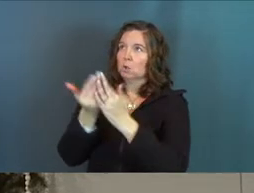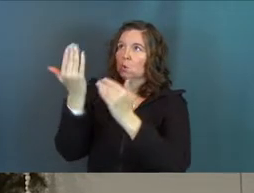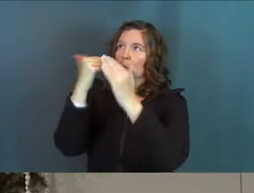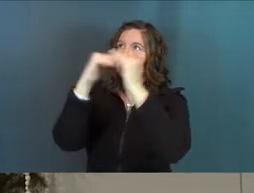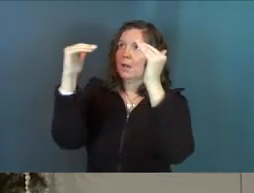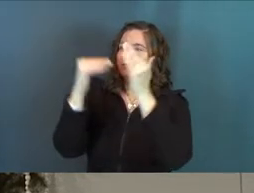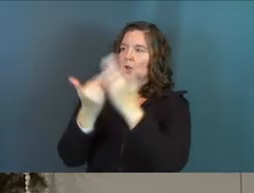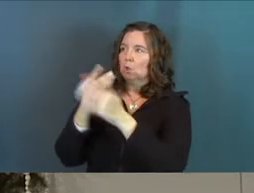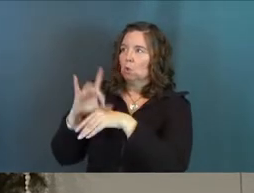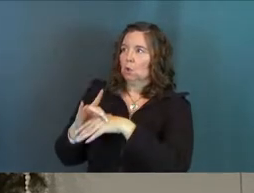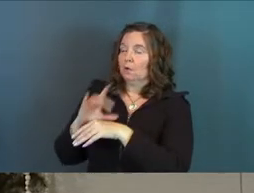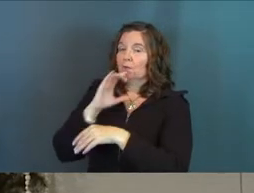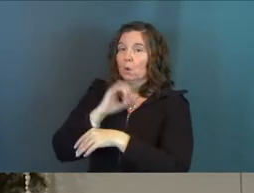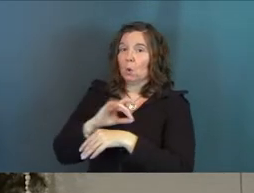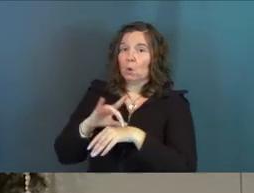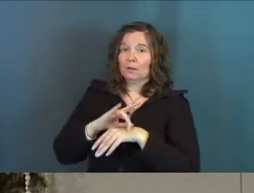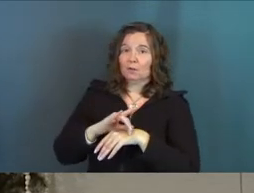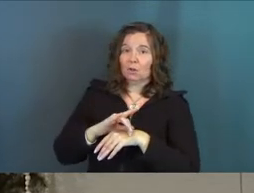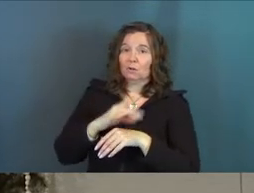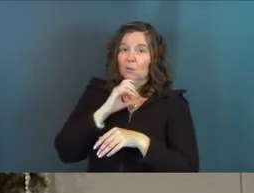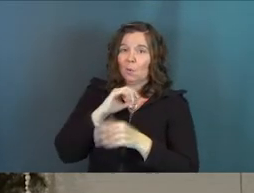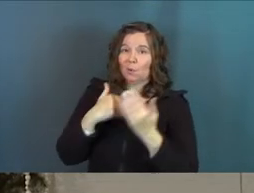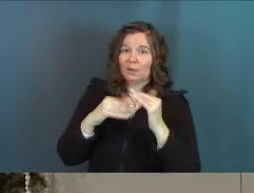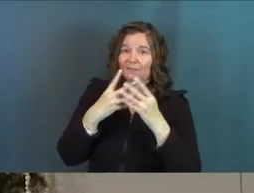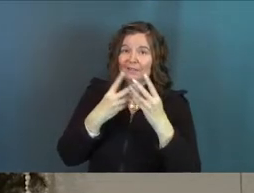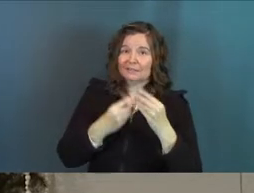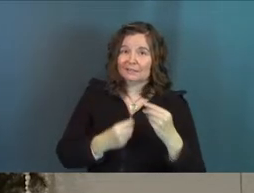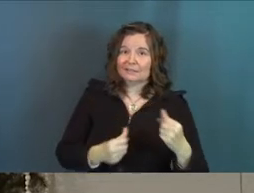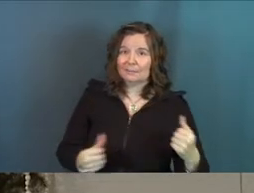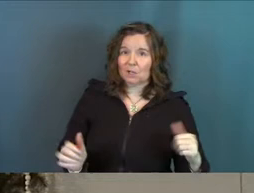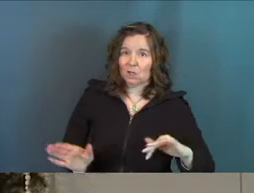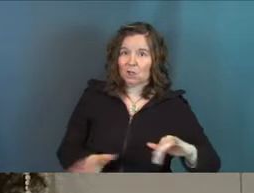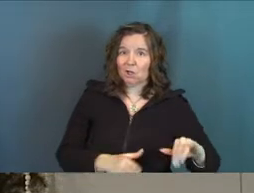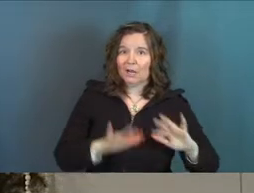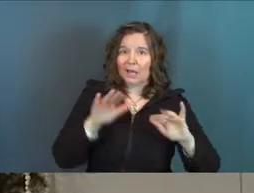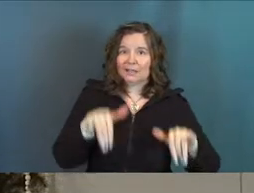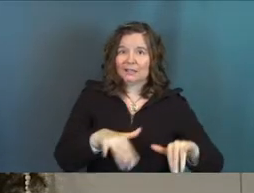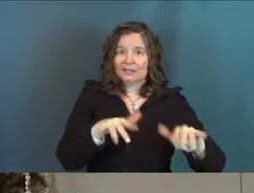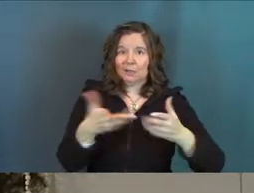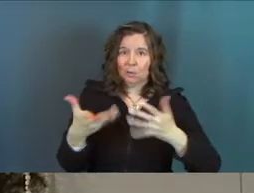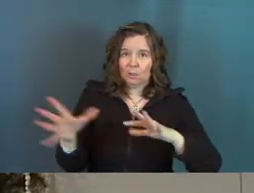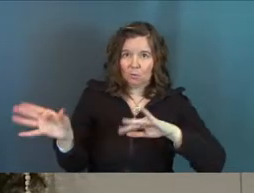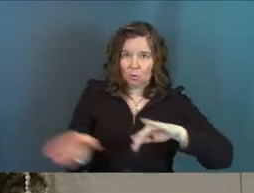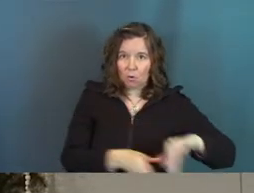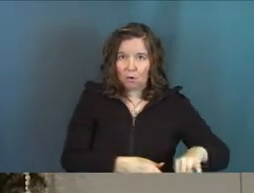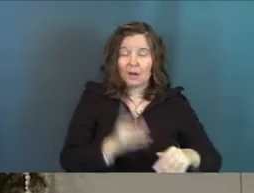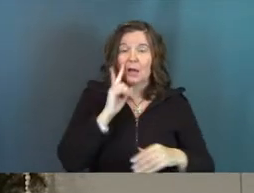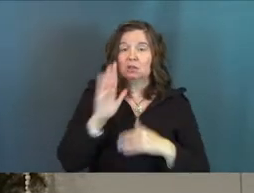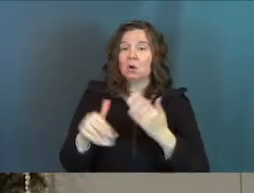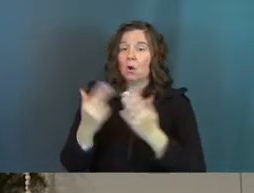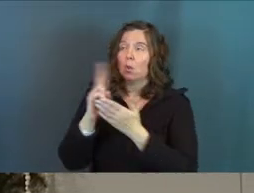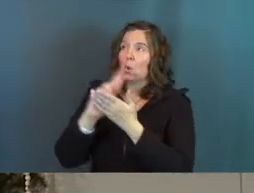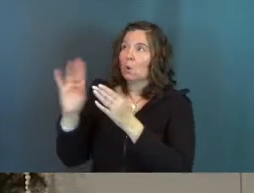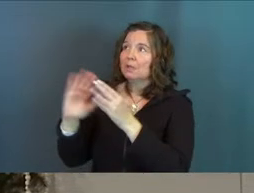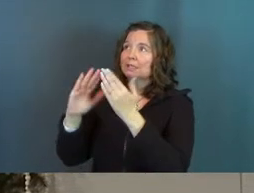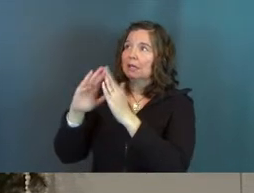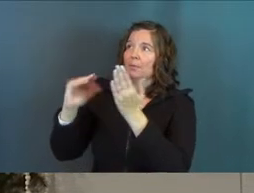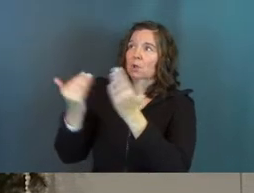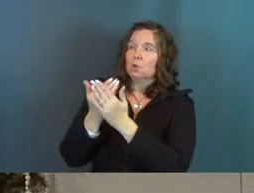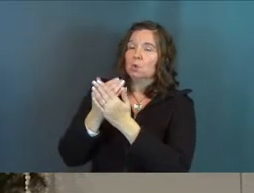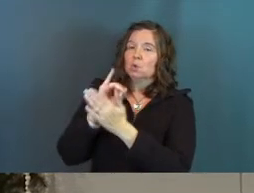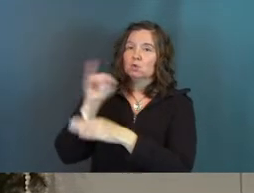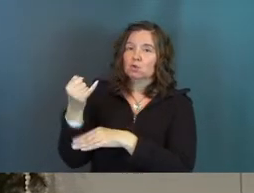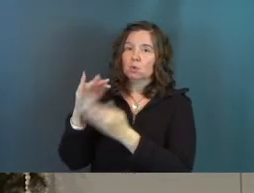and a new earth, for the old heaven and the old earth had disappeared. And the sea was also gone. I saw the holy city, the new